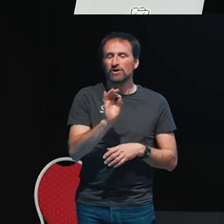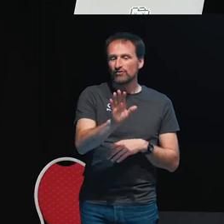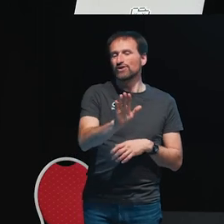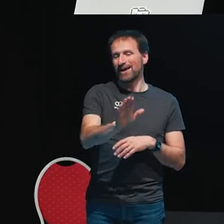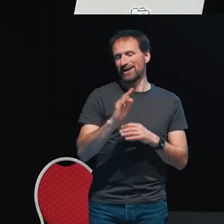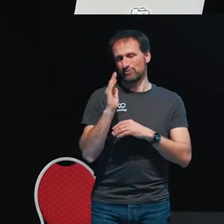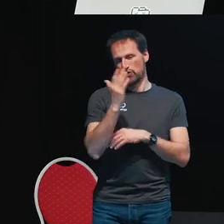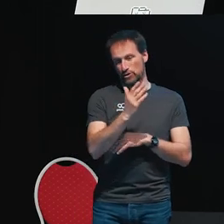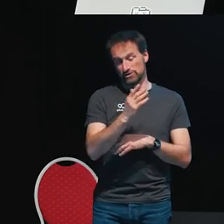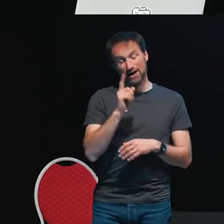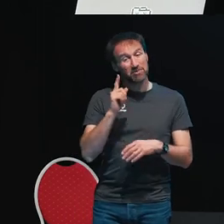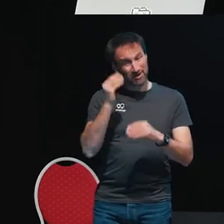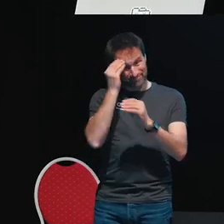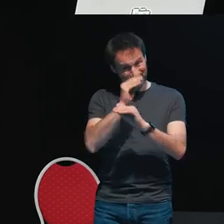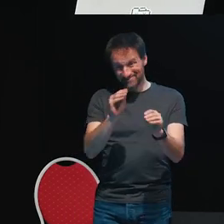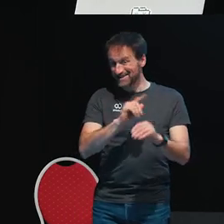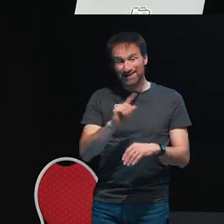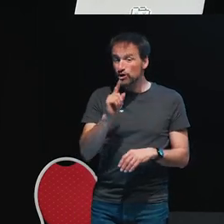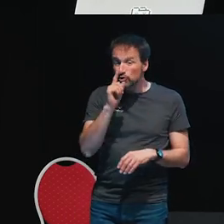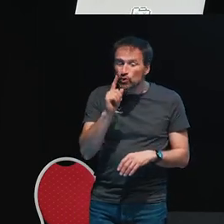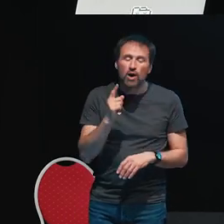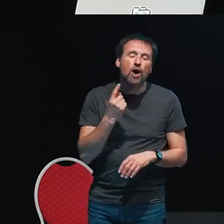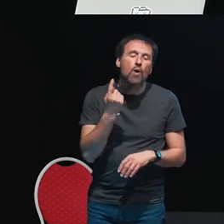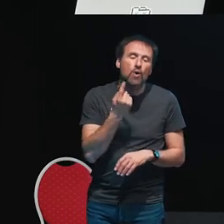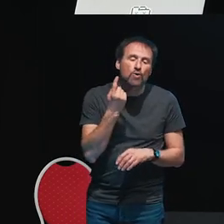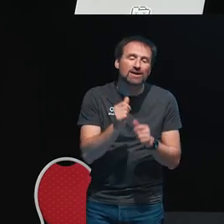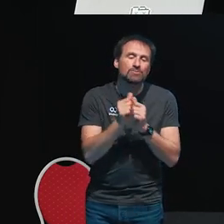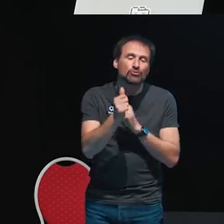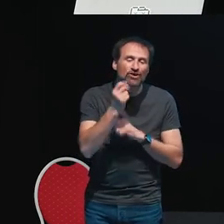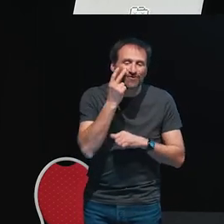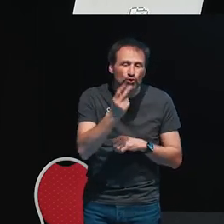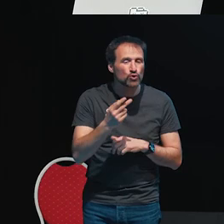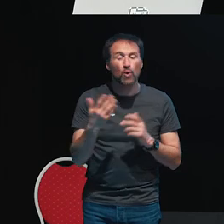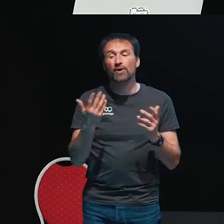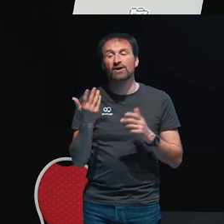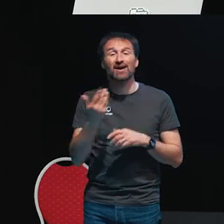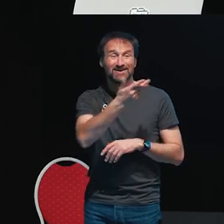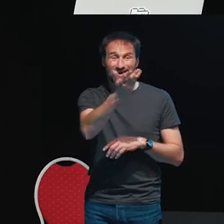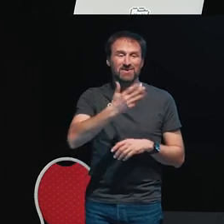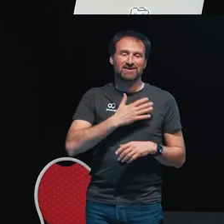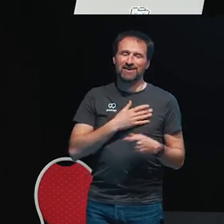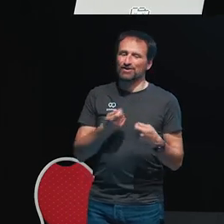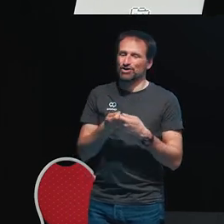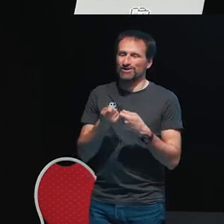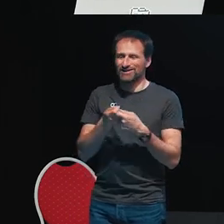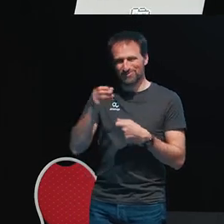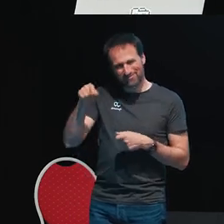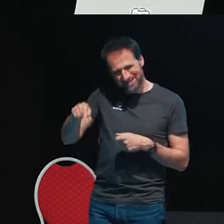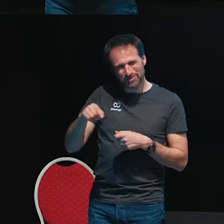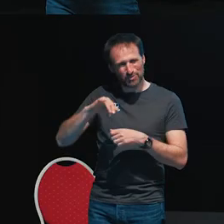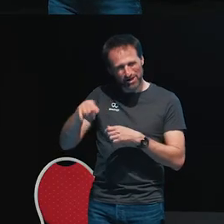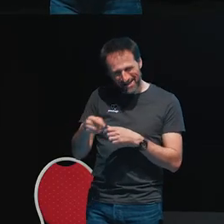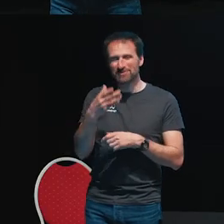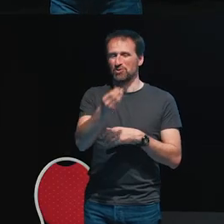a early preview, or it is not like somebody who has a connection to the project gets early